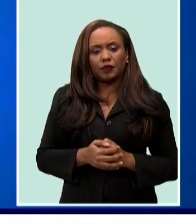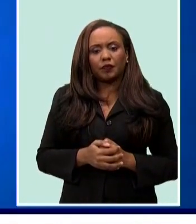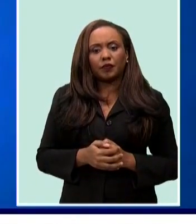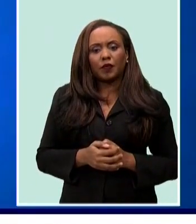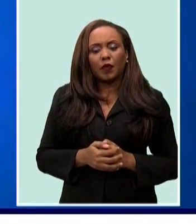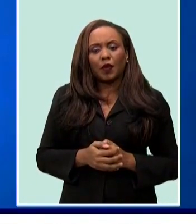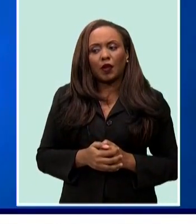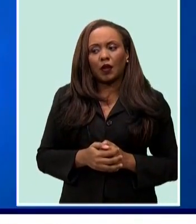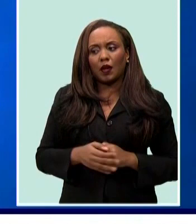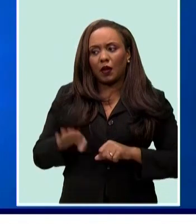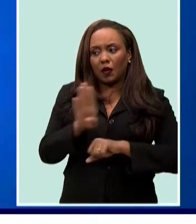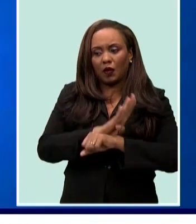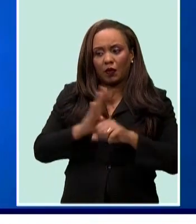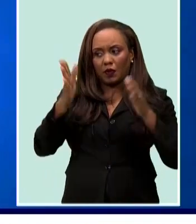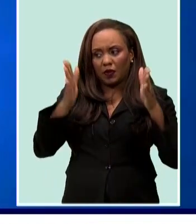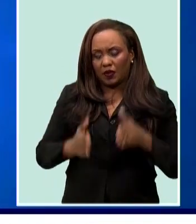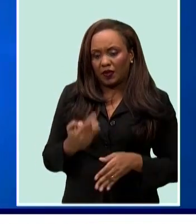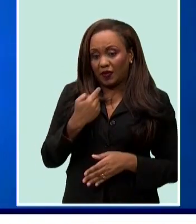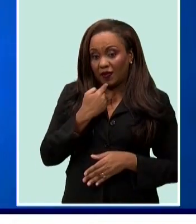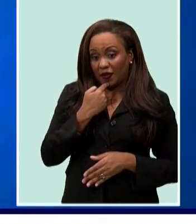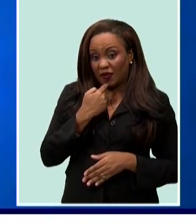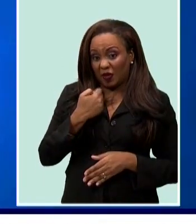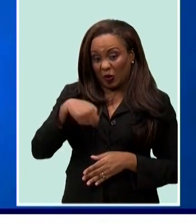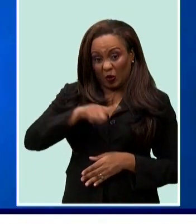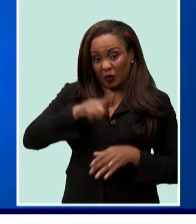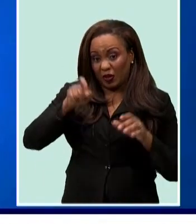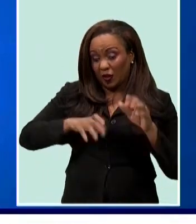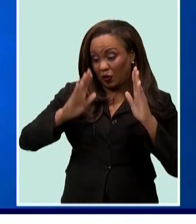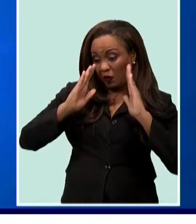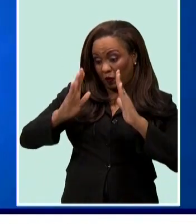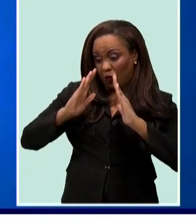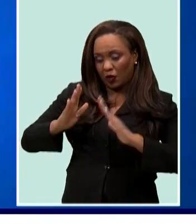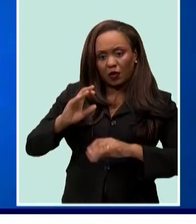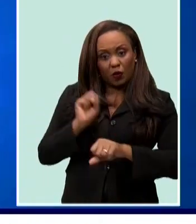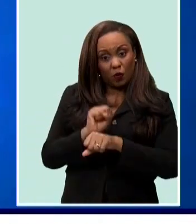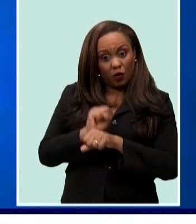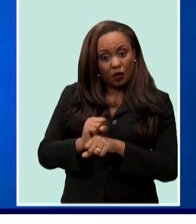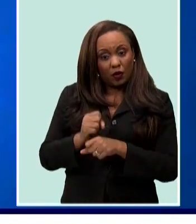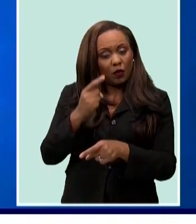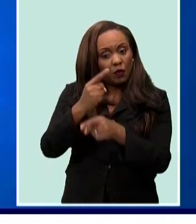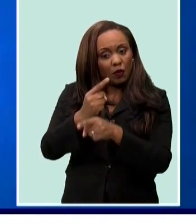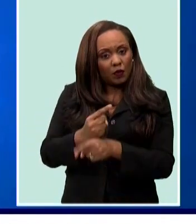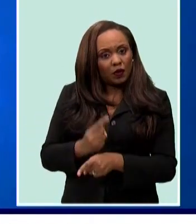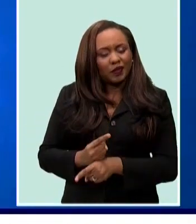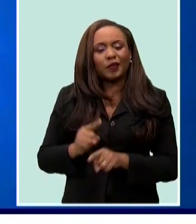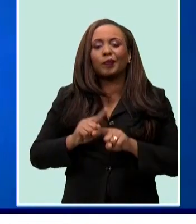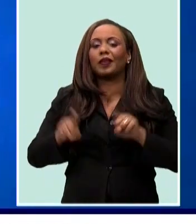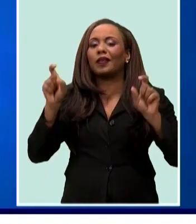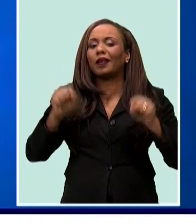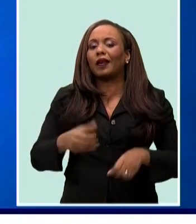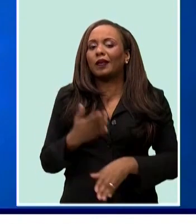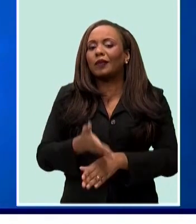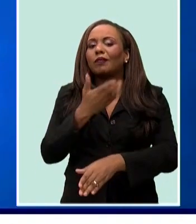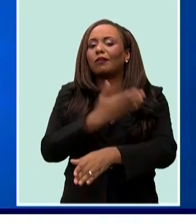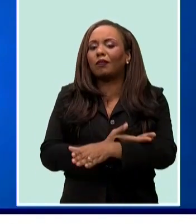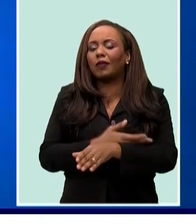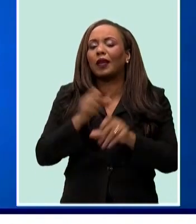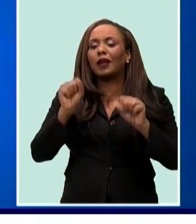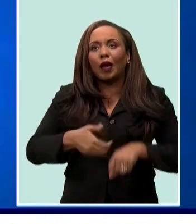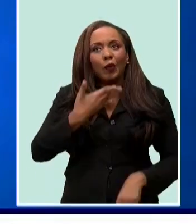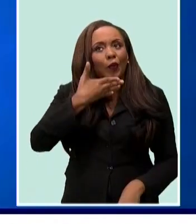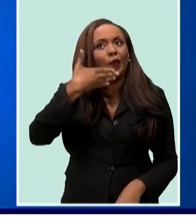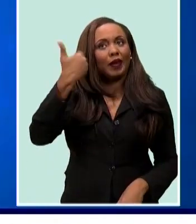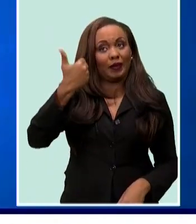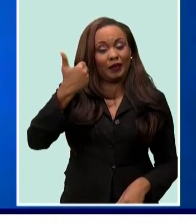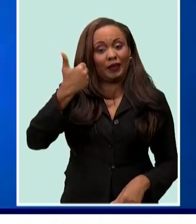and they indicated to us that while we needed to focus on productivity, it could be better done more effectively or more